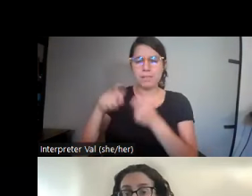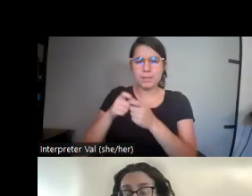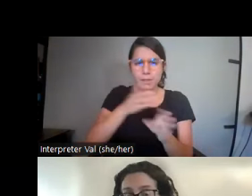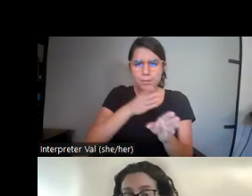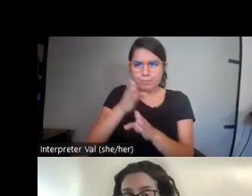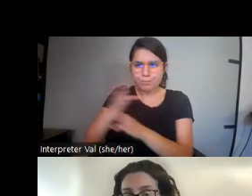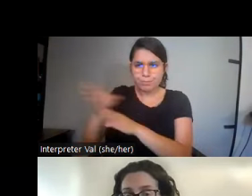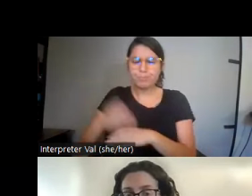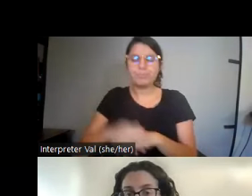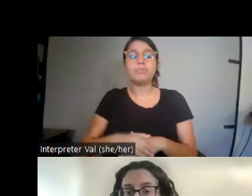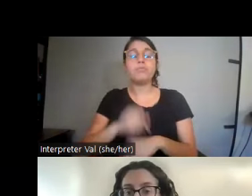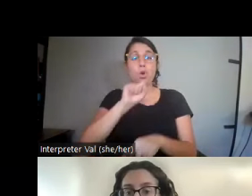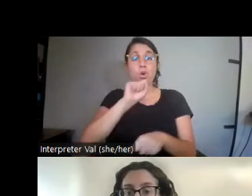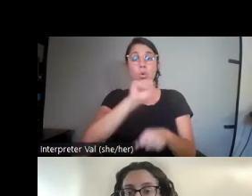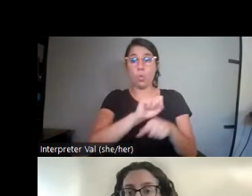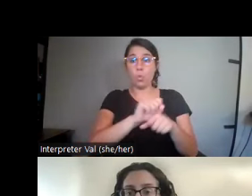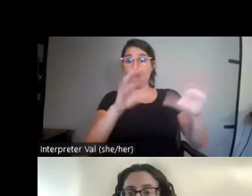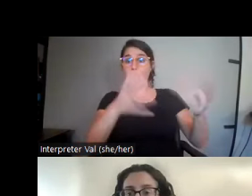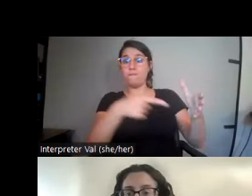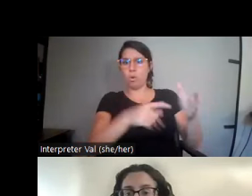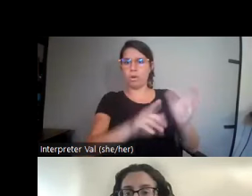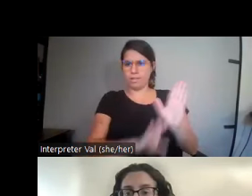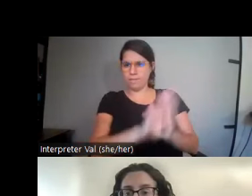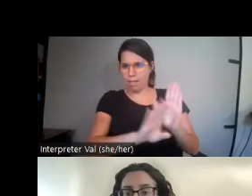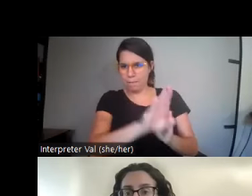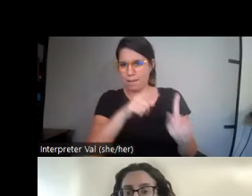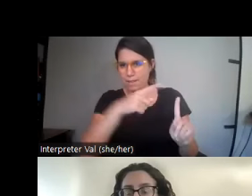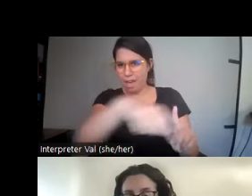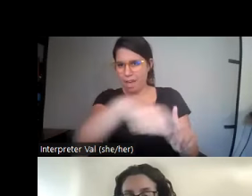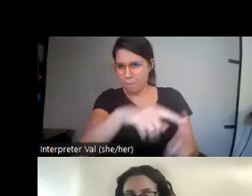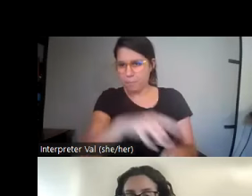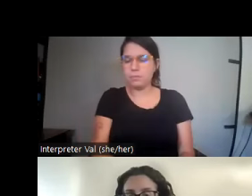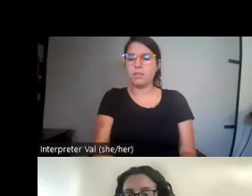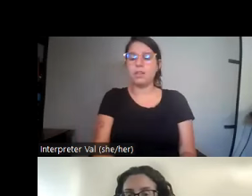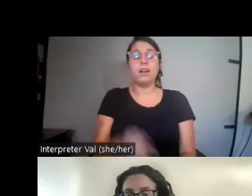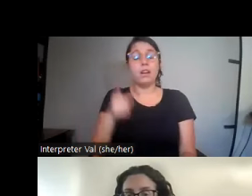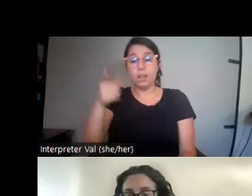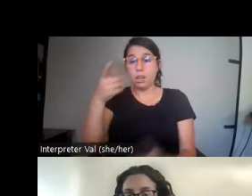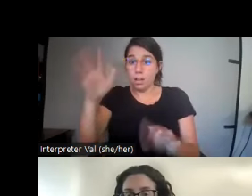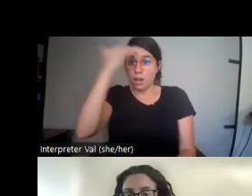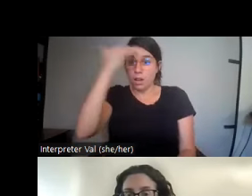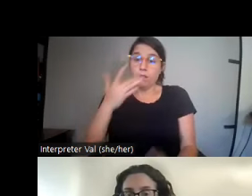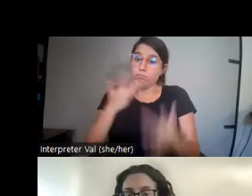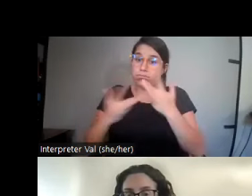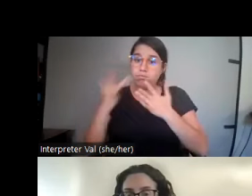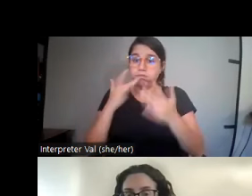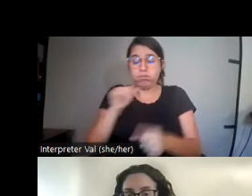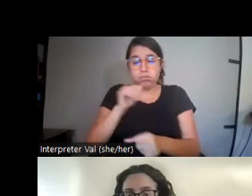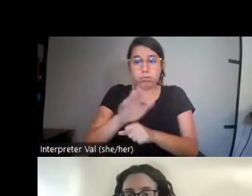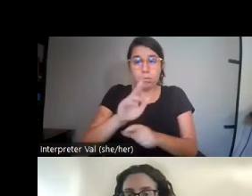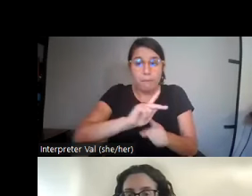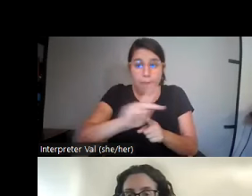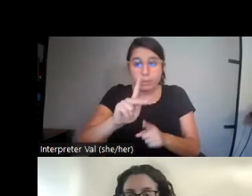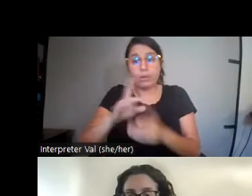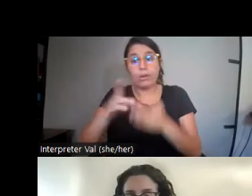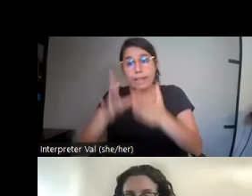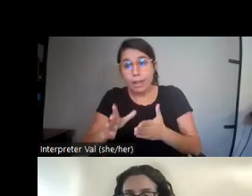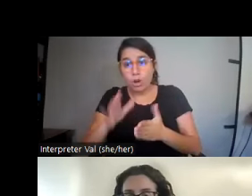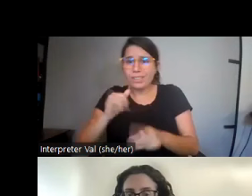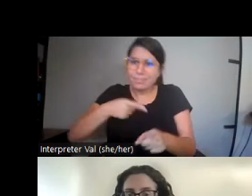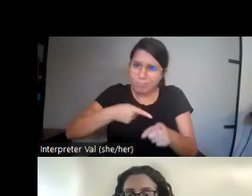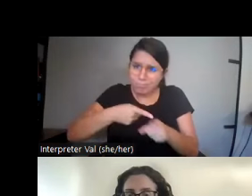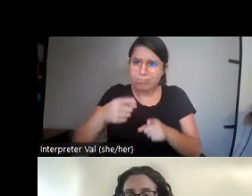workforce development. So as many of you know, there are significant shortages of professionals and leaders who specialize in